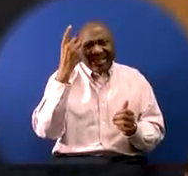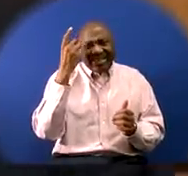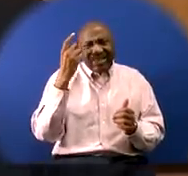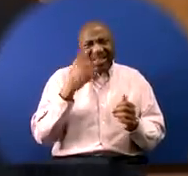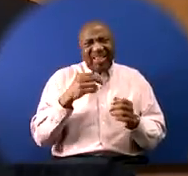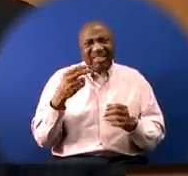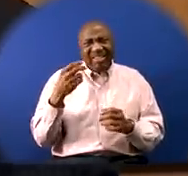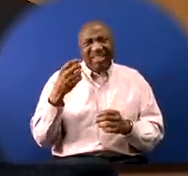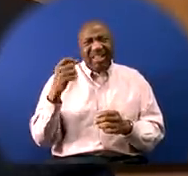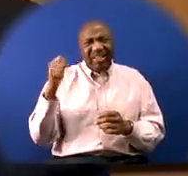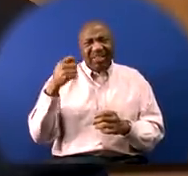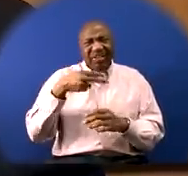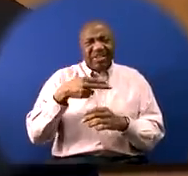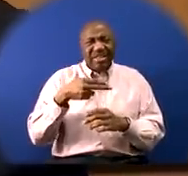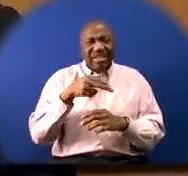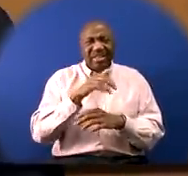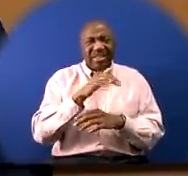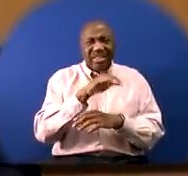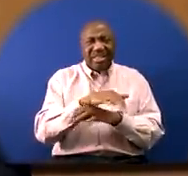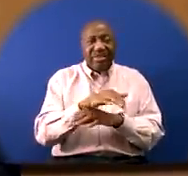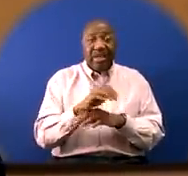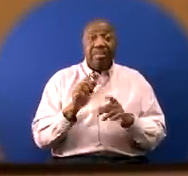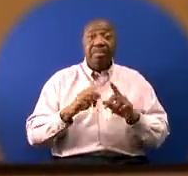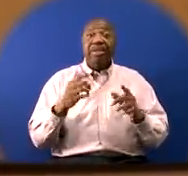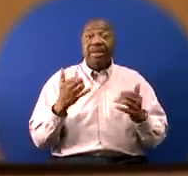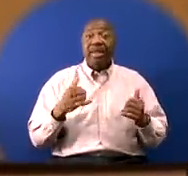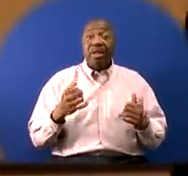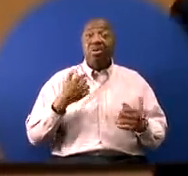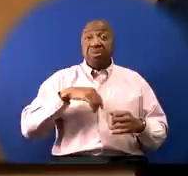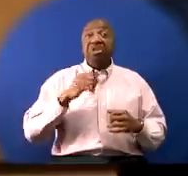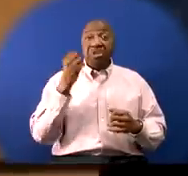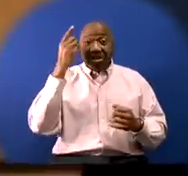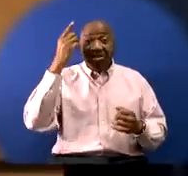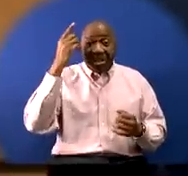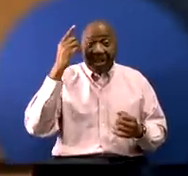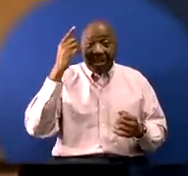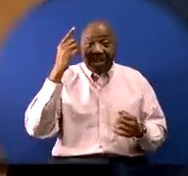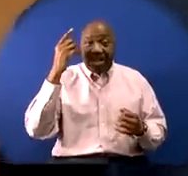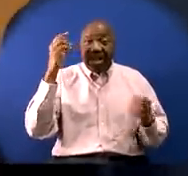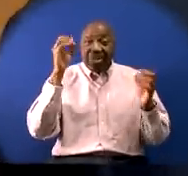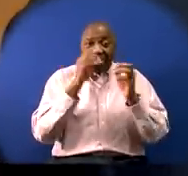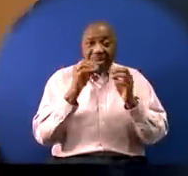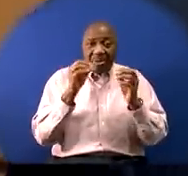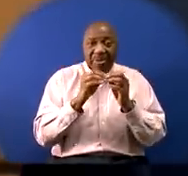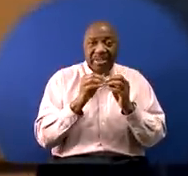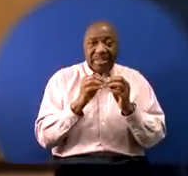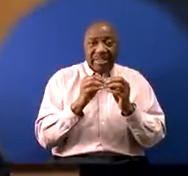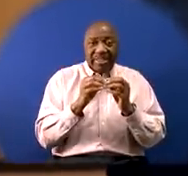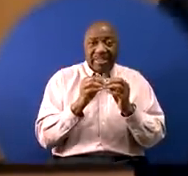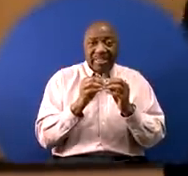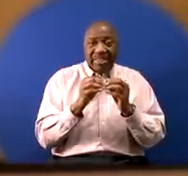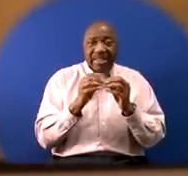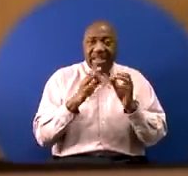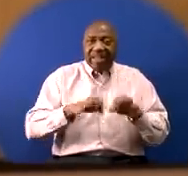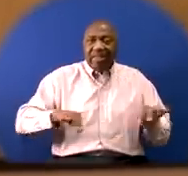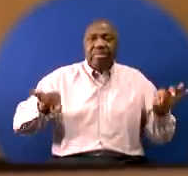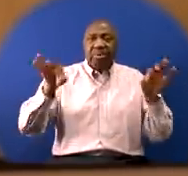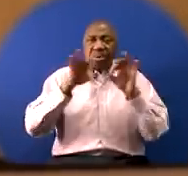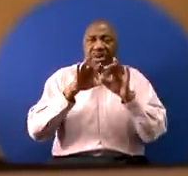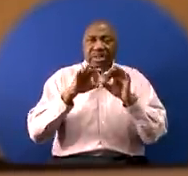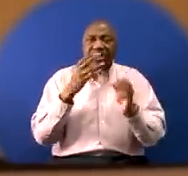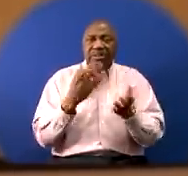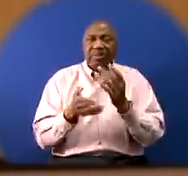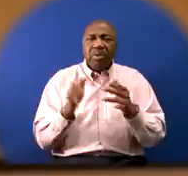evening. But on this Good Friday afternoon, aren't we glad that we understand a little bit more the significance of what